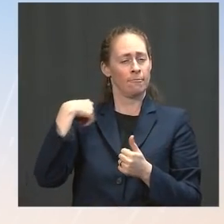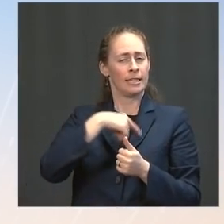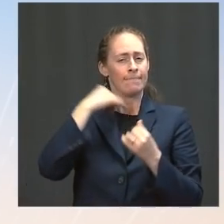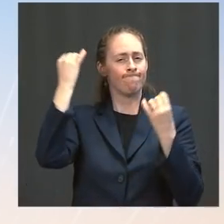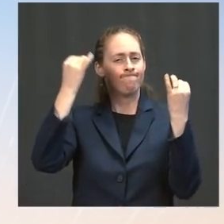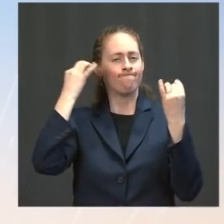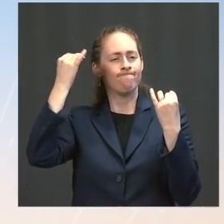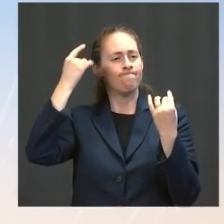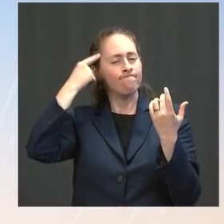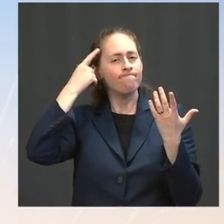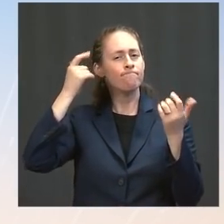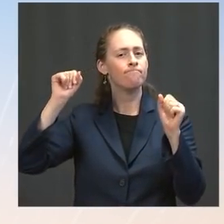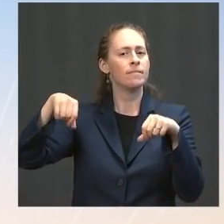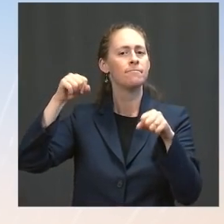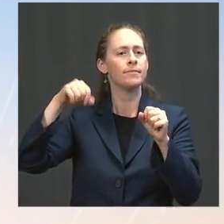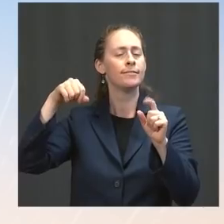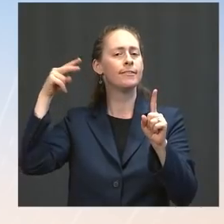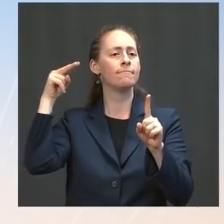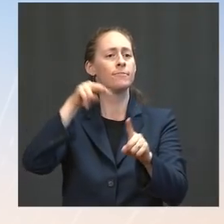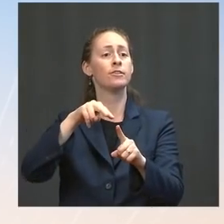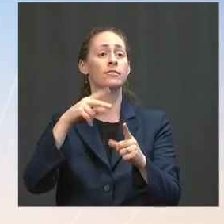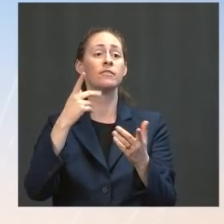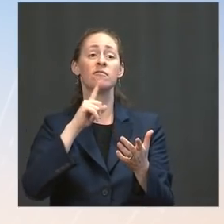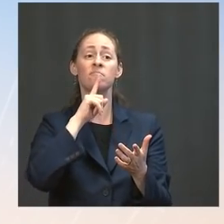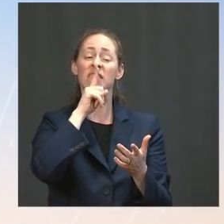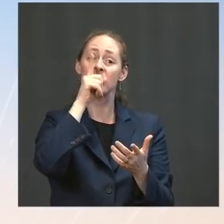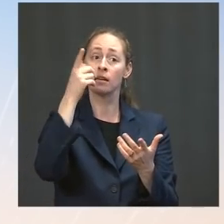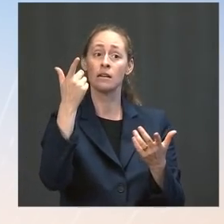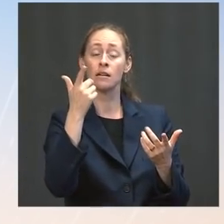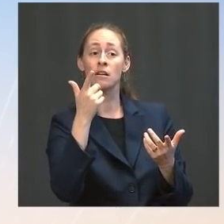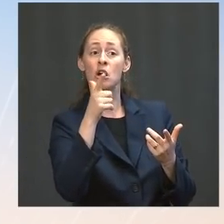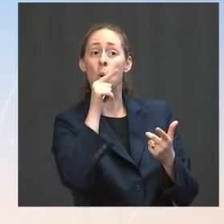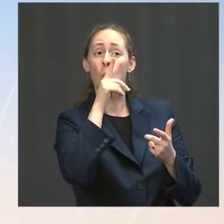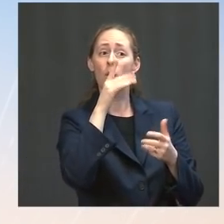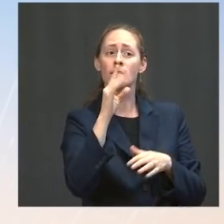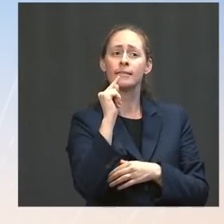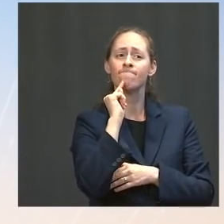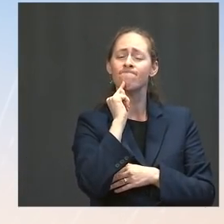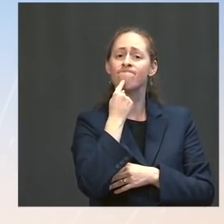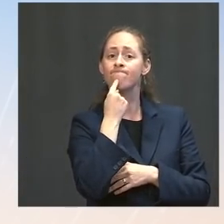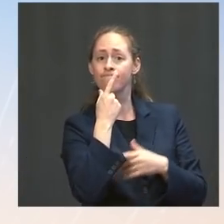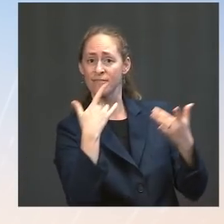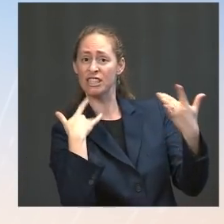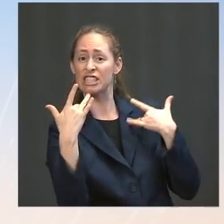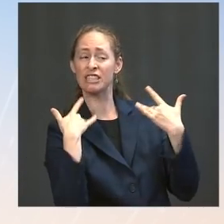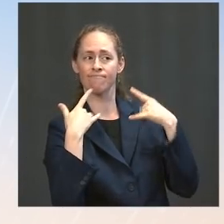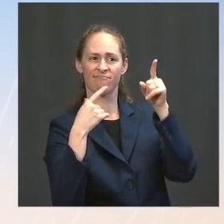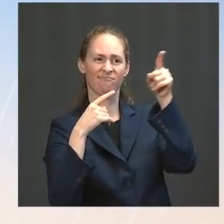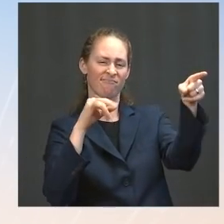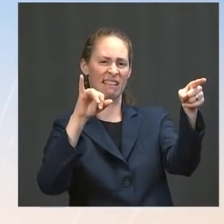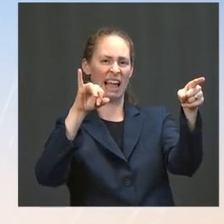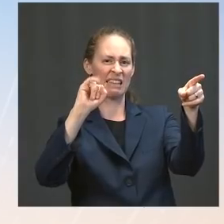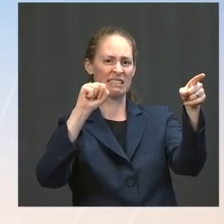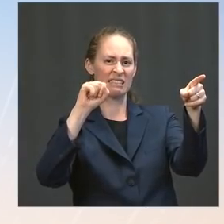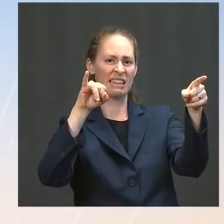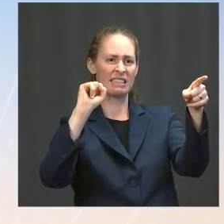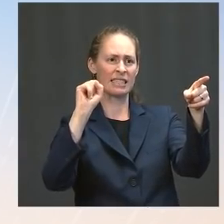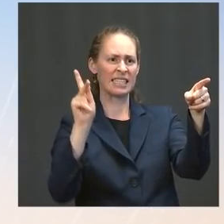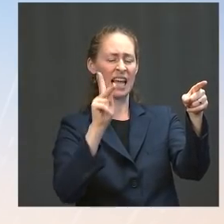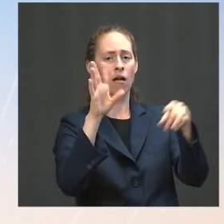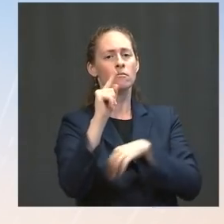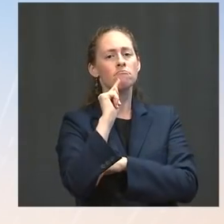right that some of this is dependent on documents and is dependent on information being available. But I will just close